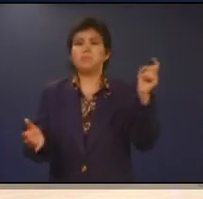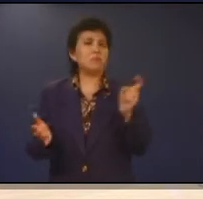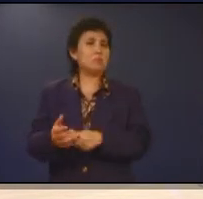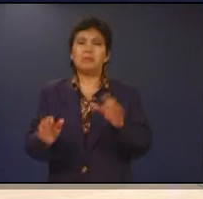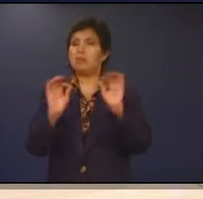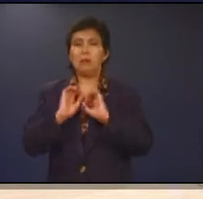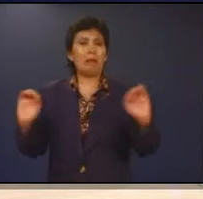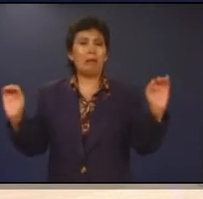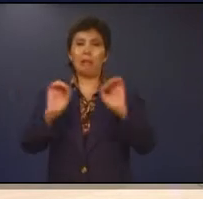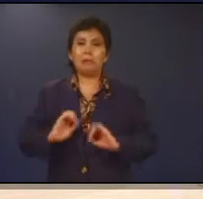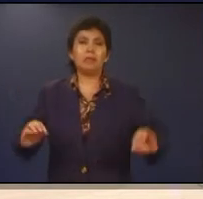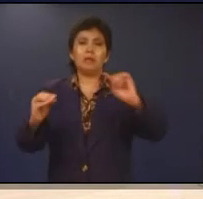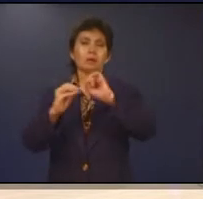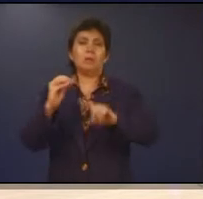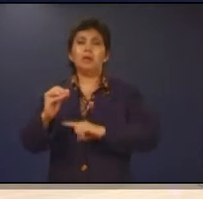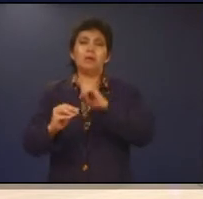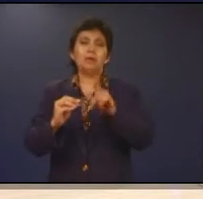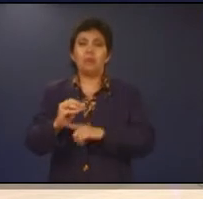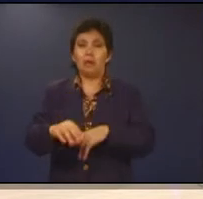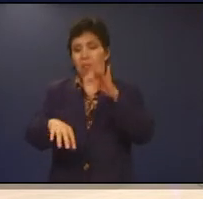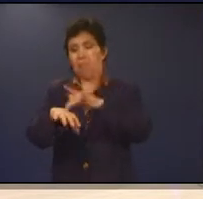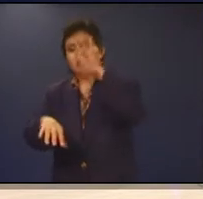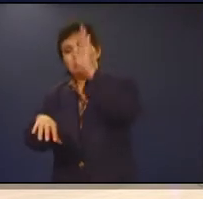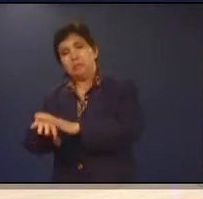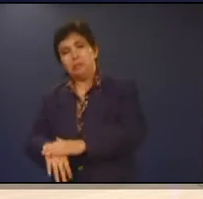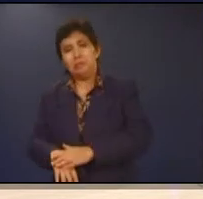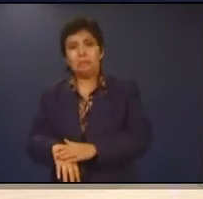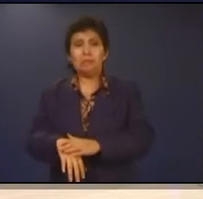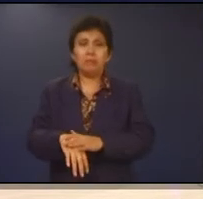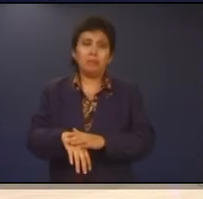it on the bug in the insect or there is a mosquito